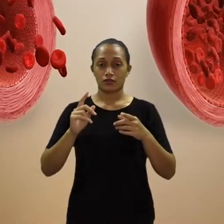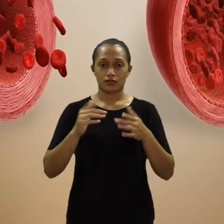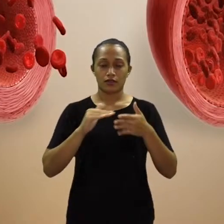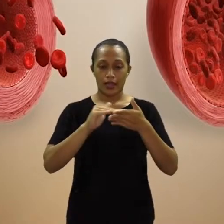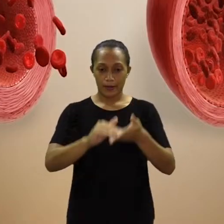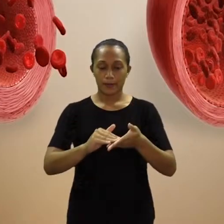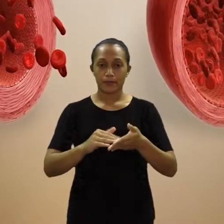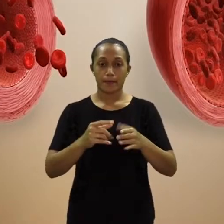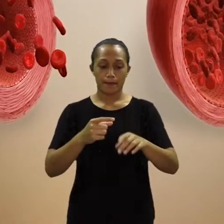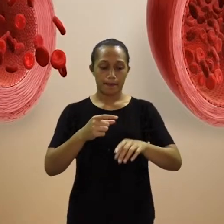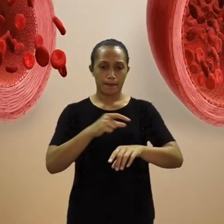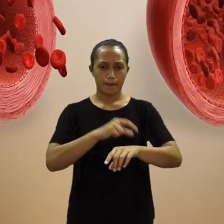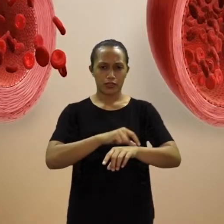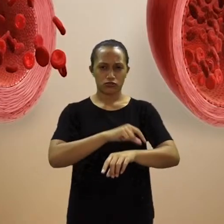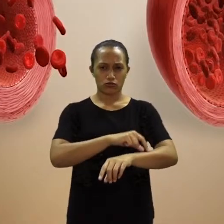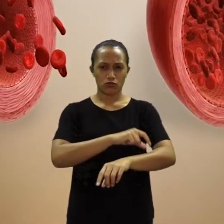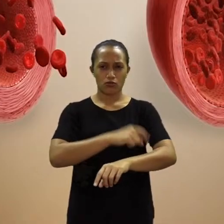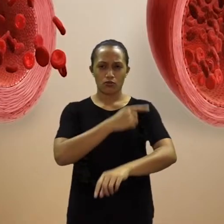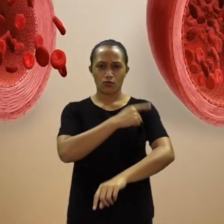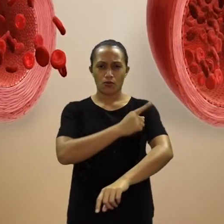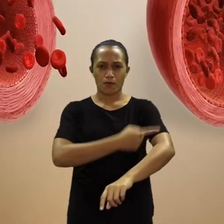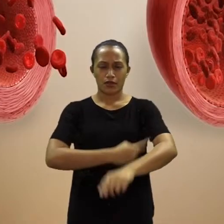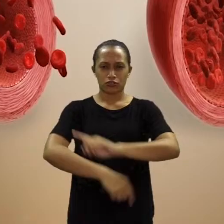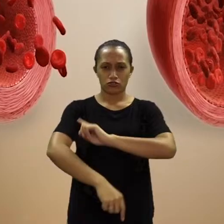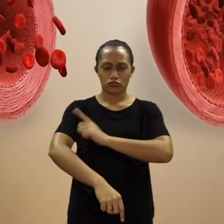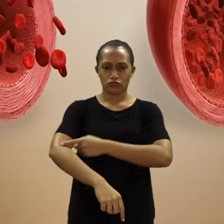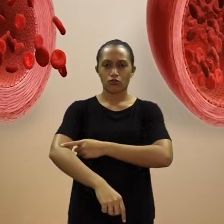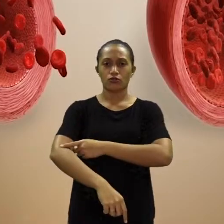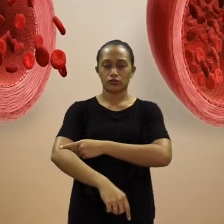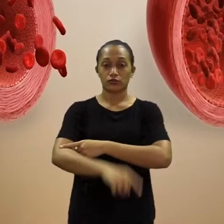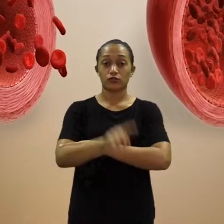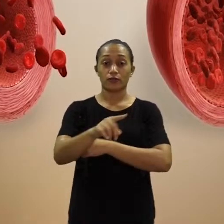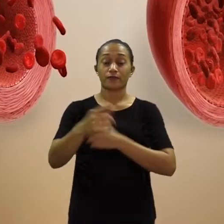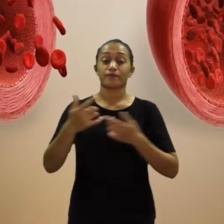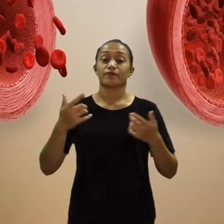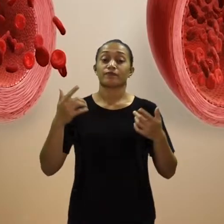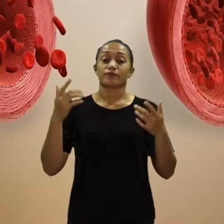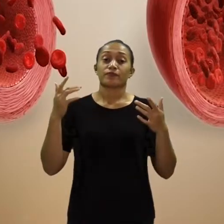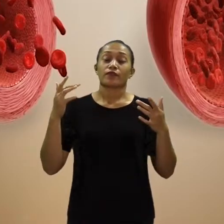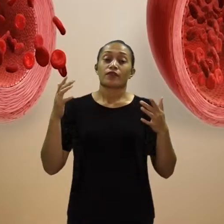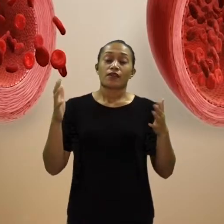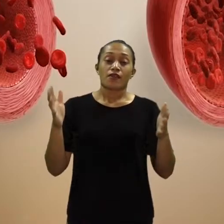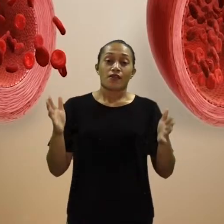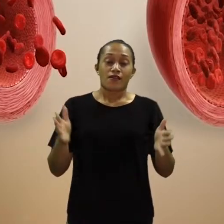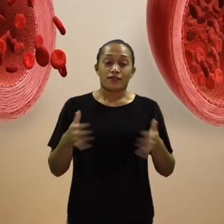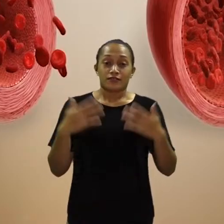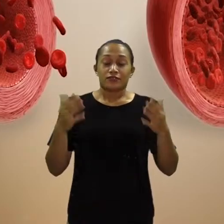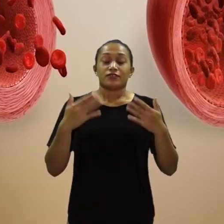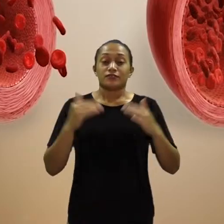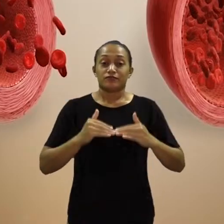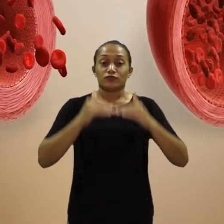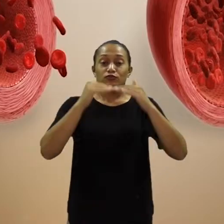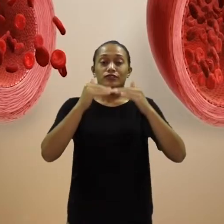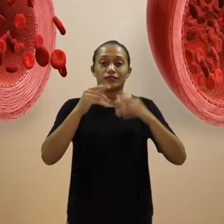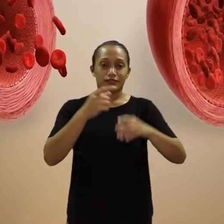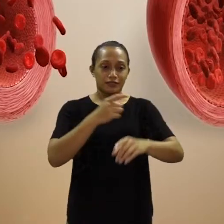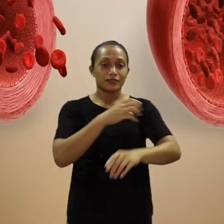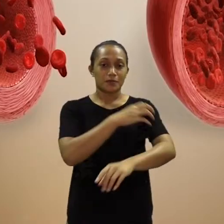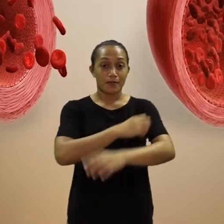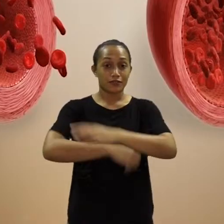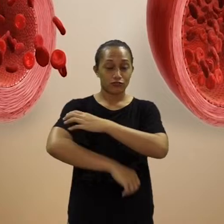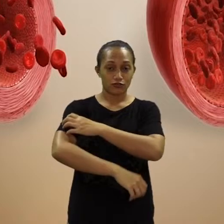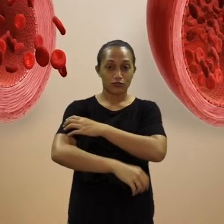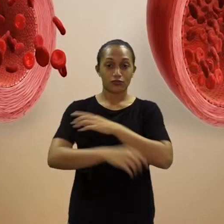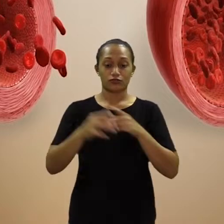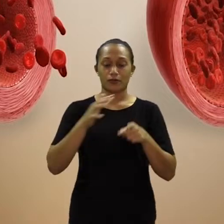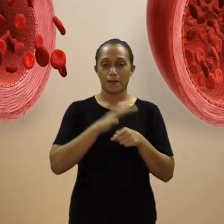muscle blood flow. During exercise, the increased demand for oxygen is met by increasing muscle blood flow. So the increased